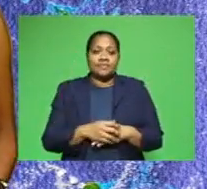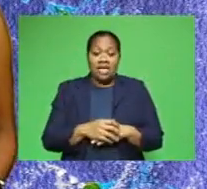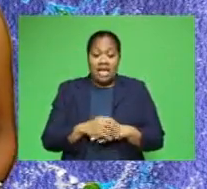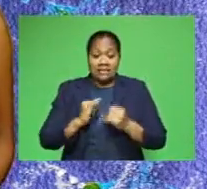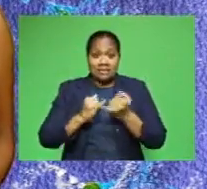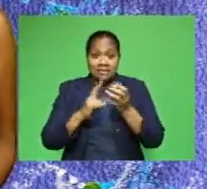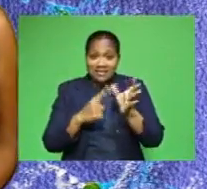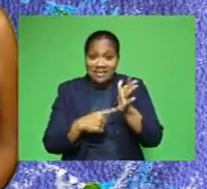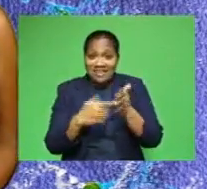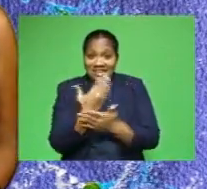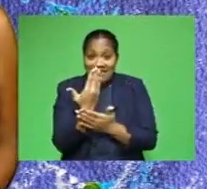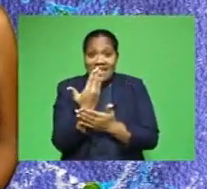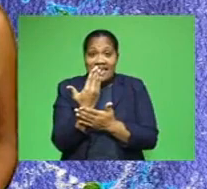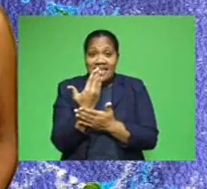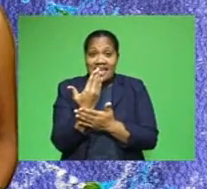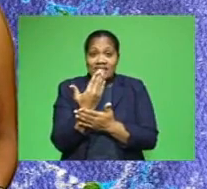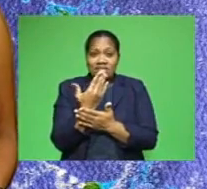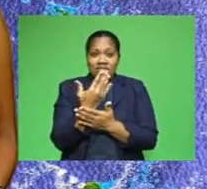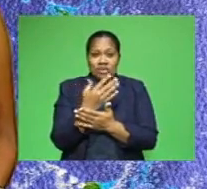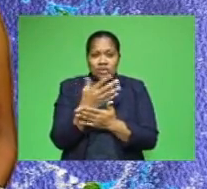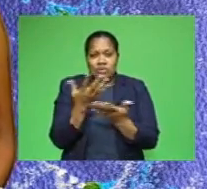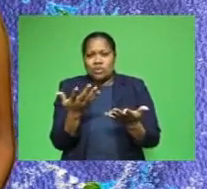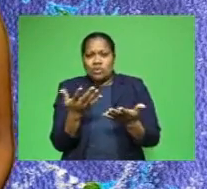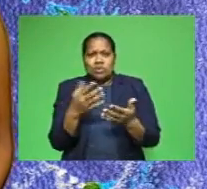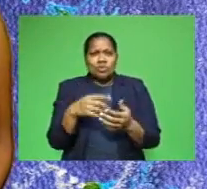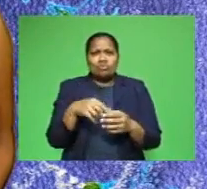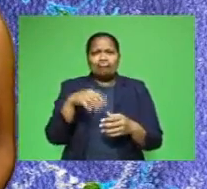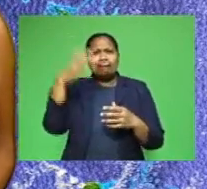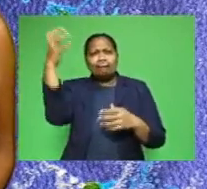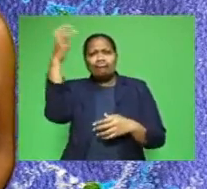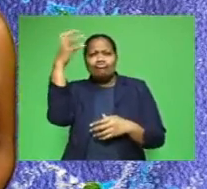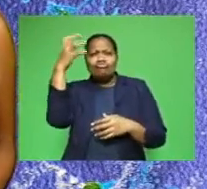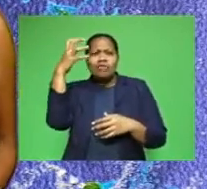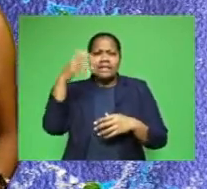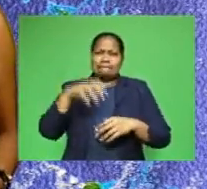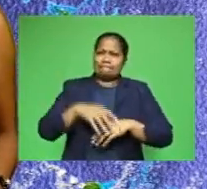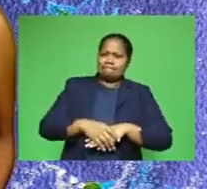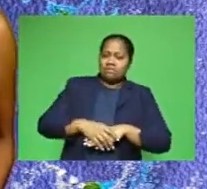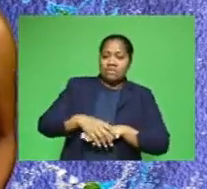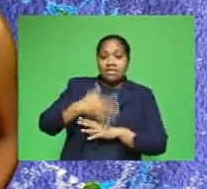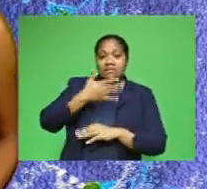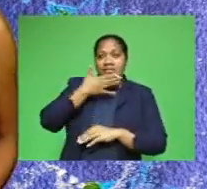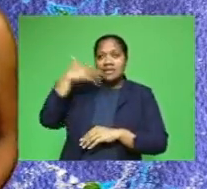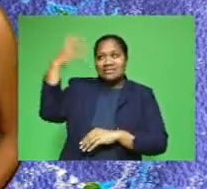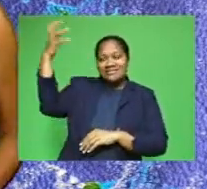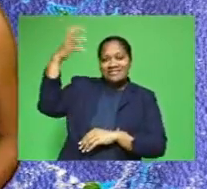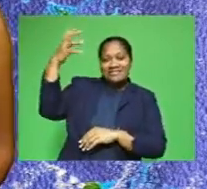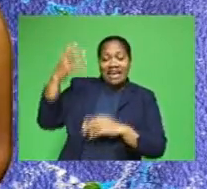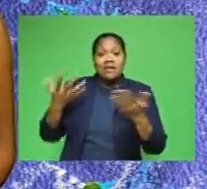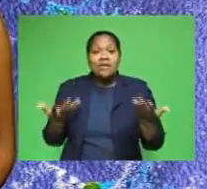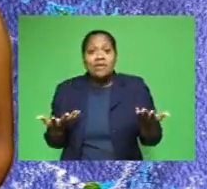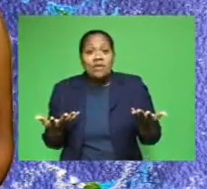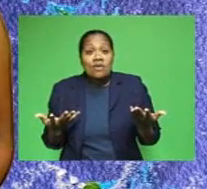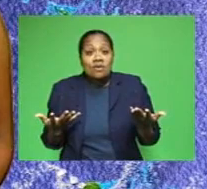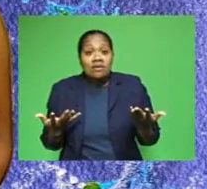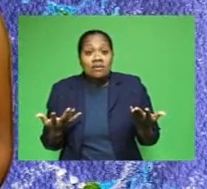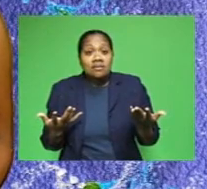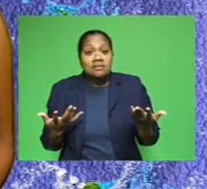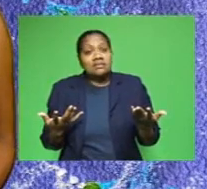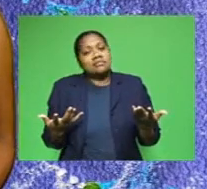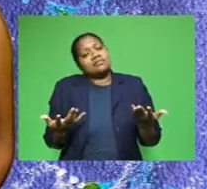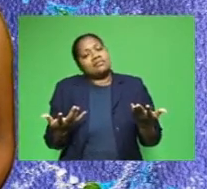Saturday, so we chose between rainy and grumpy or nice and sunny, and unfortunately, we will have to give it to